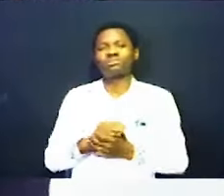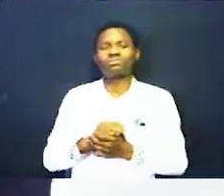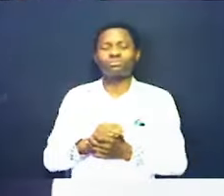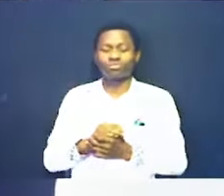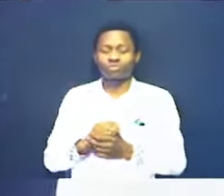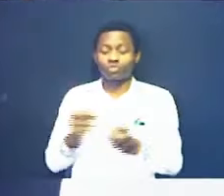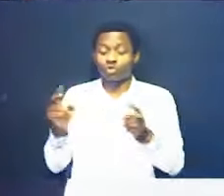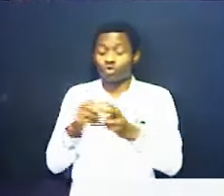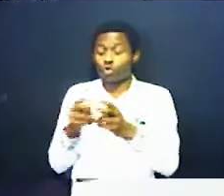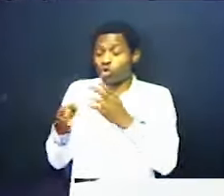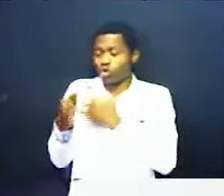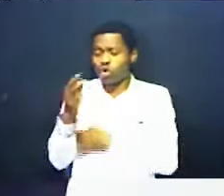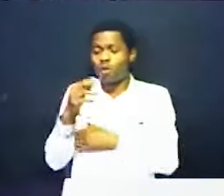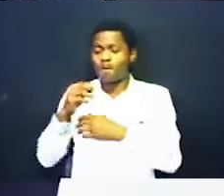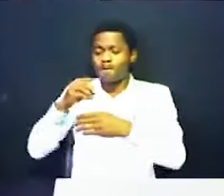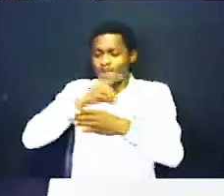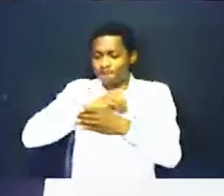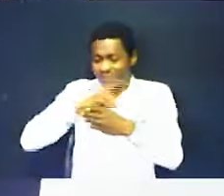what